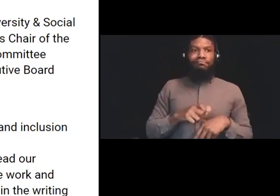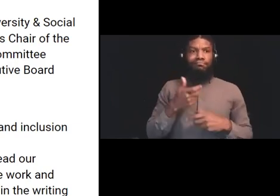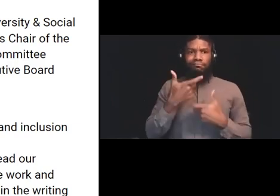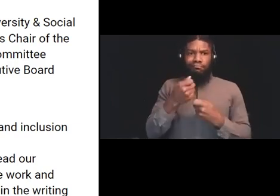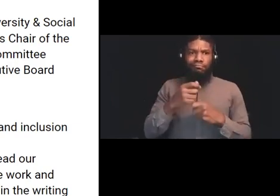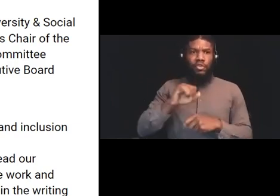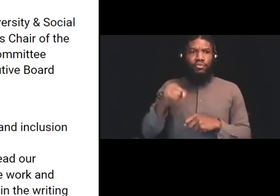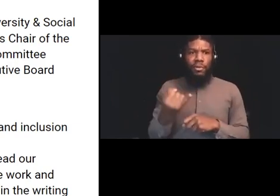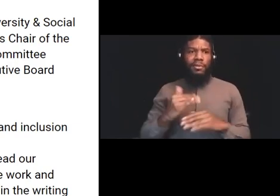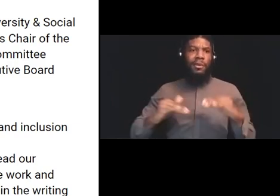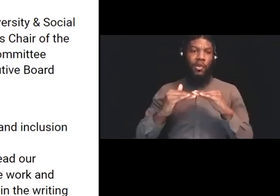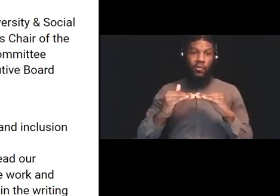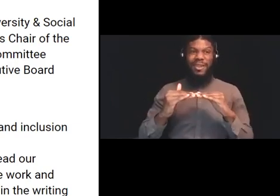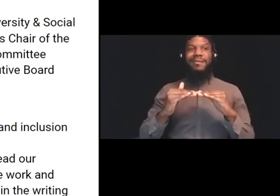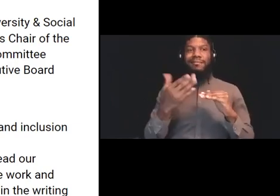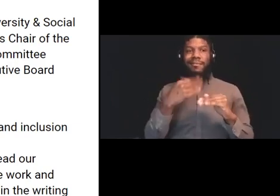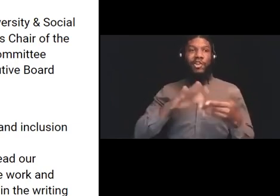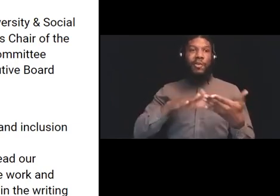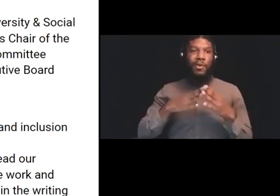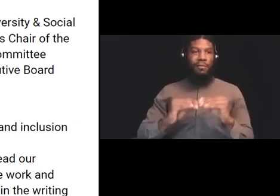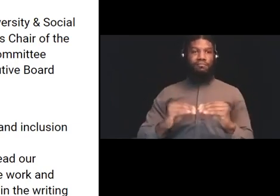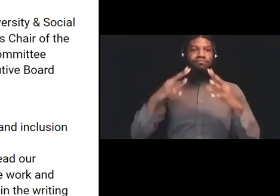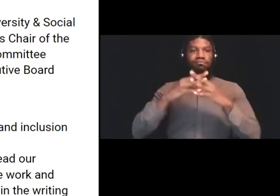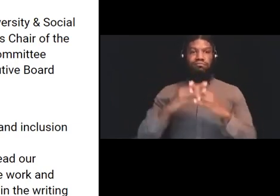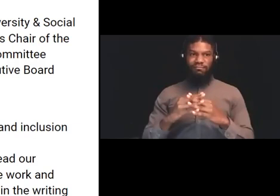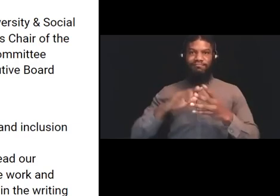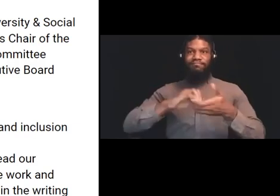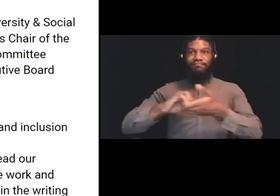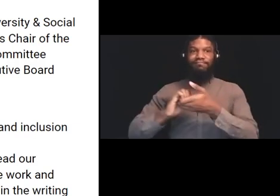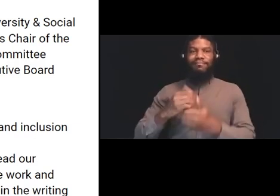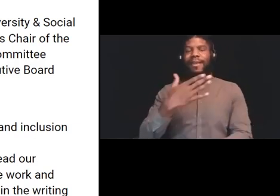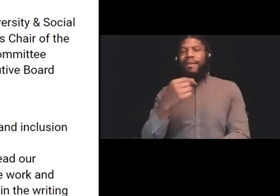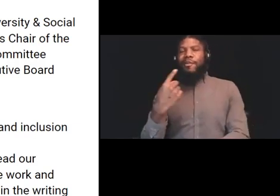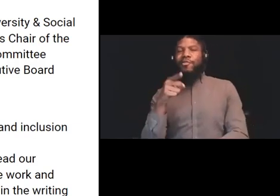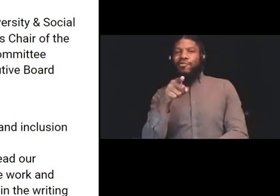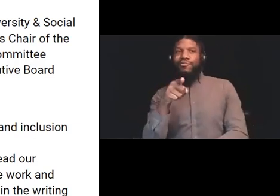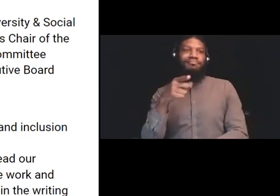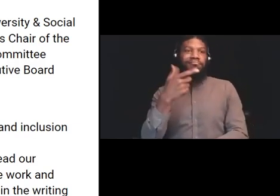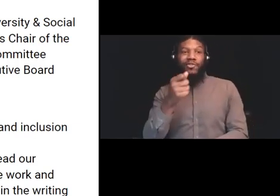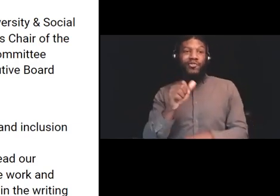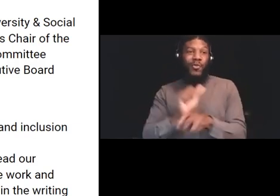community building. And also that you're interested in working with me. And